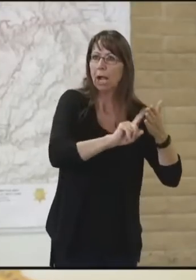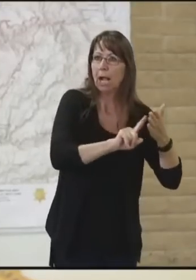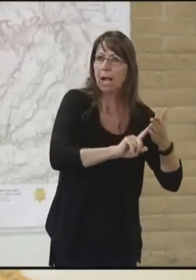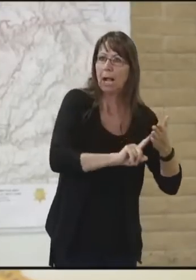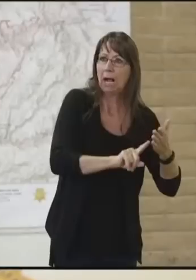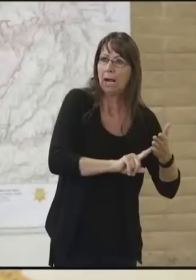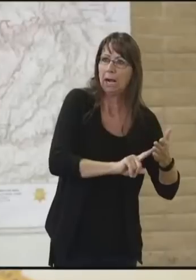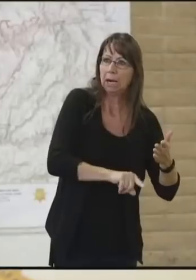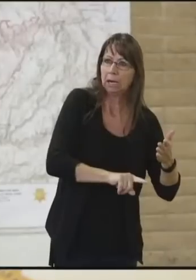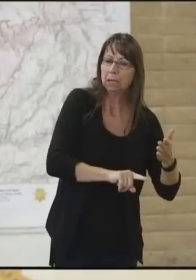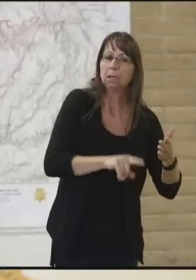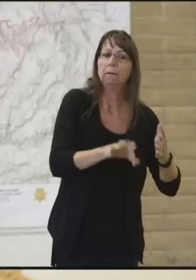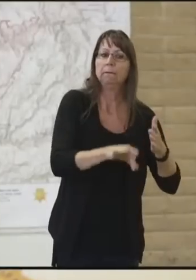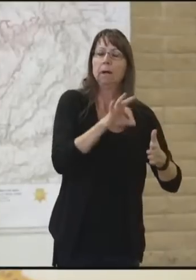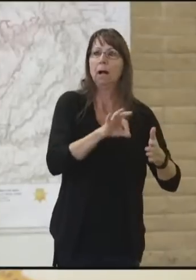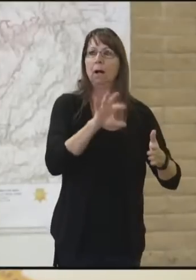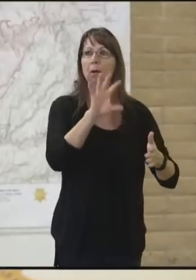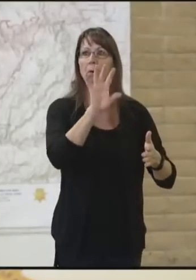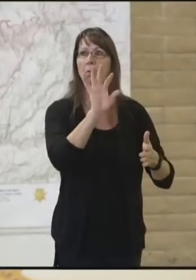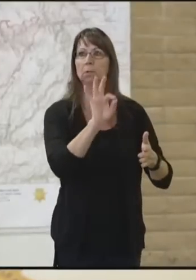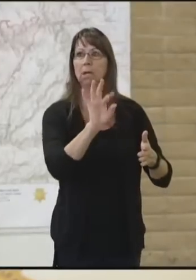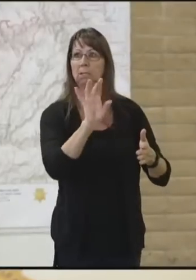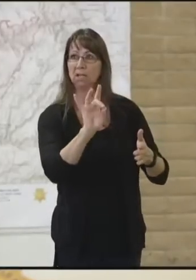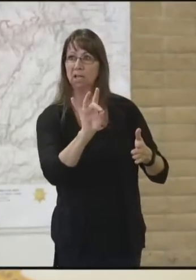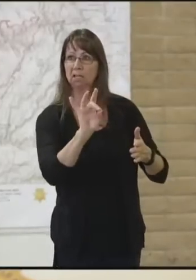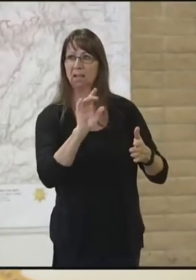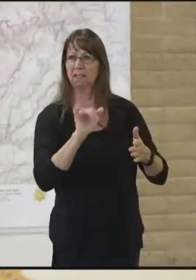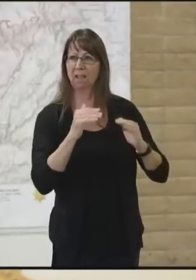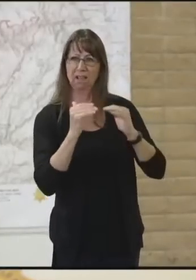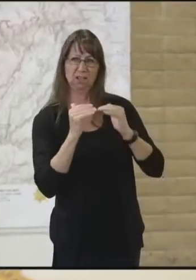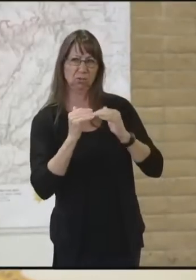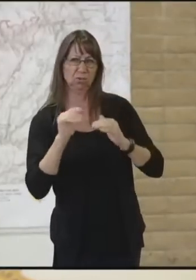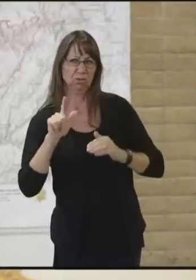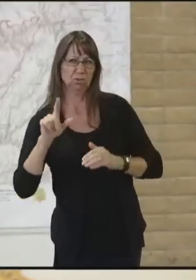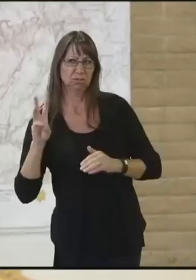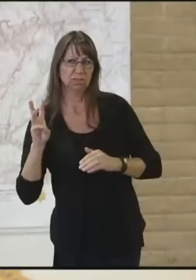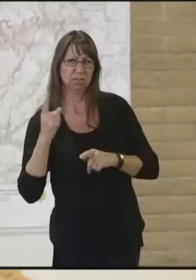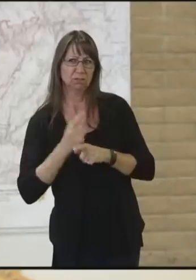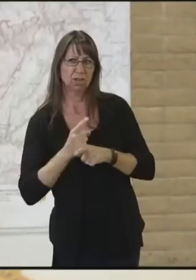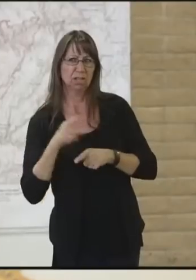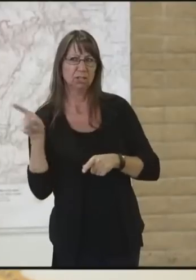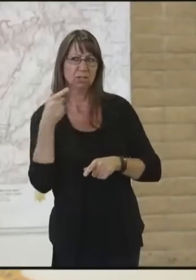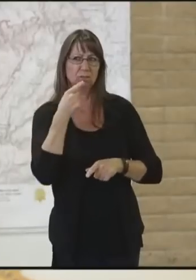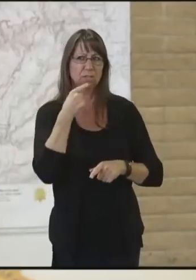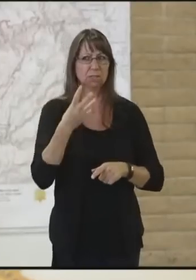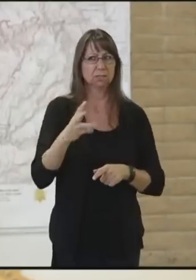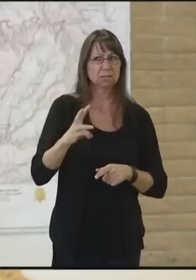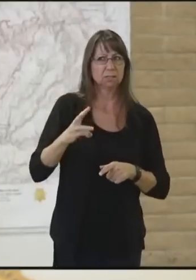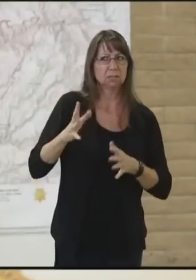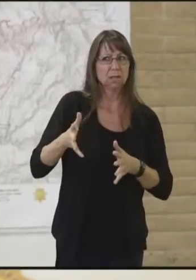those individuals found, so is that not 26 people who are missing? But you said 16?